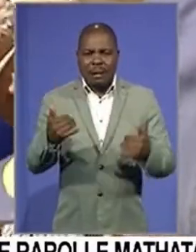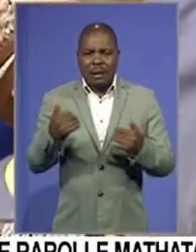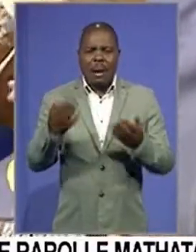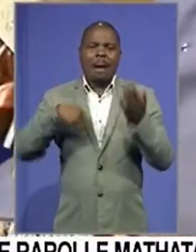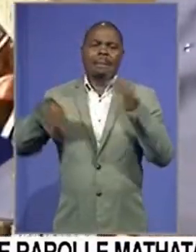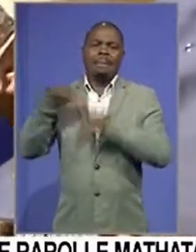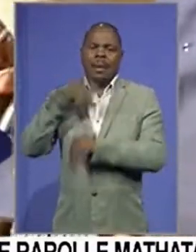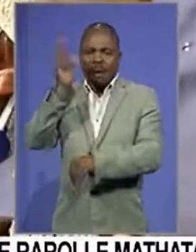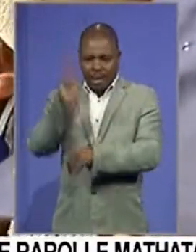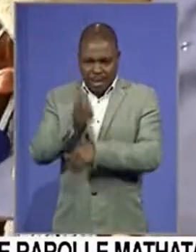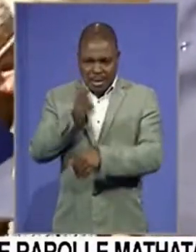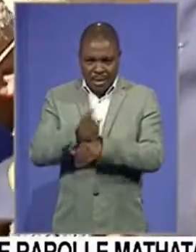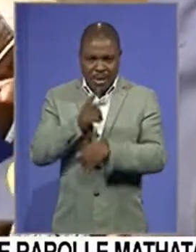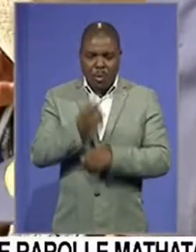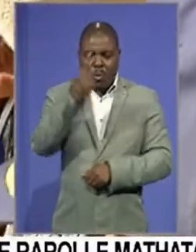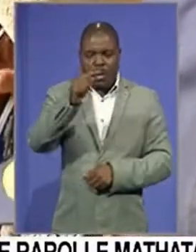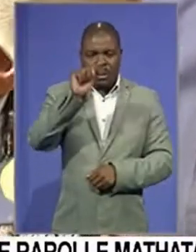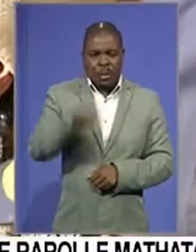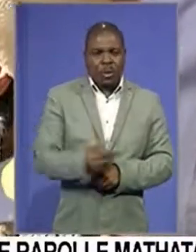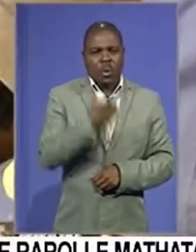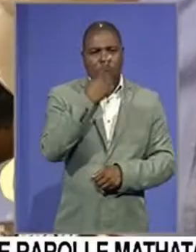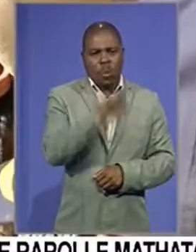to 1,137.